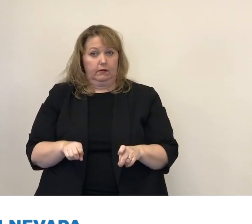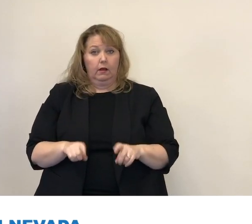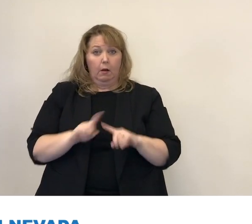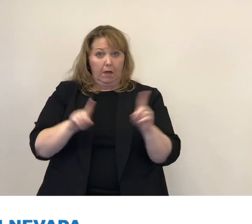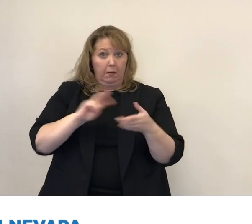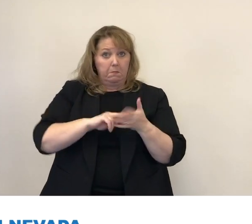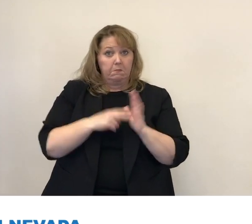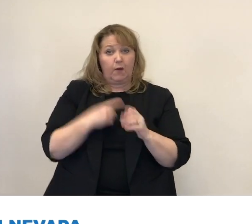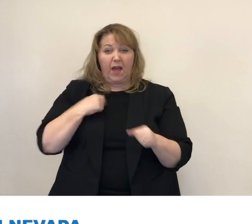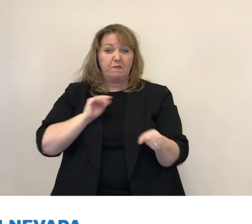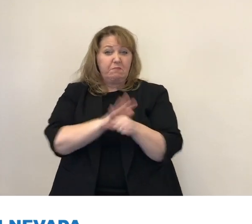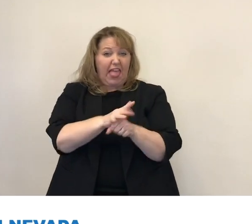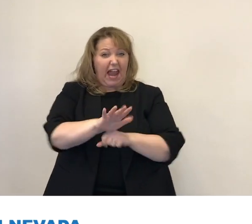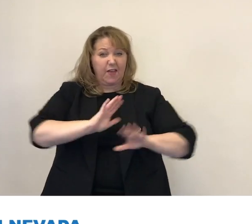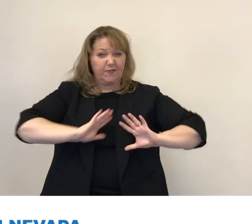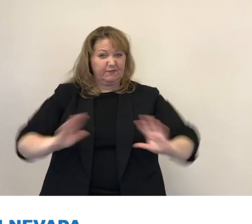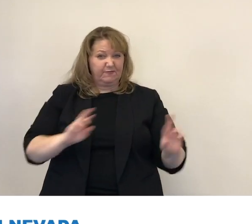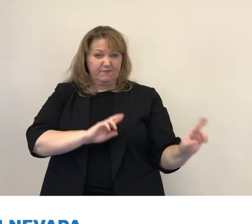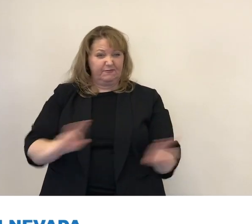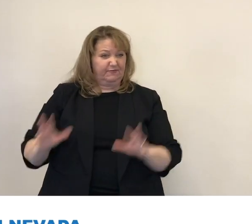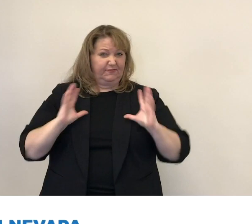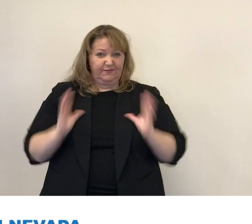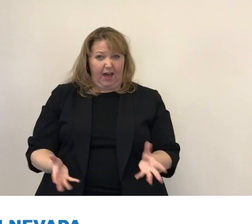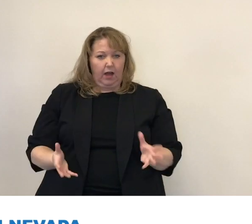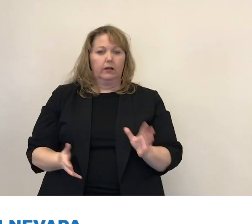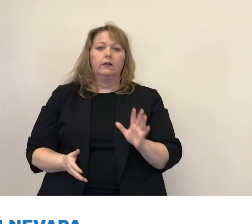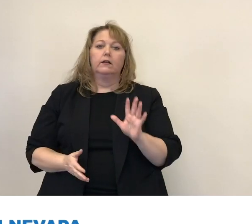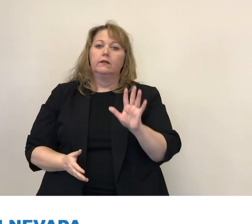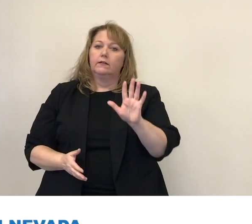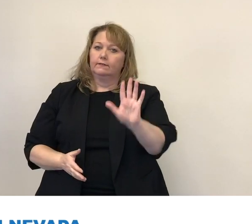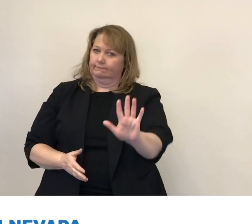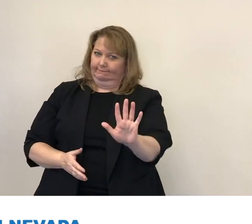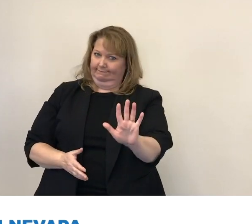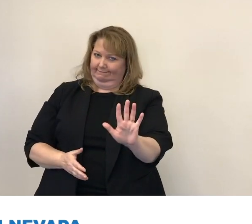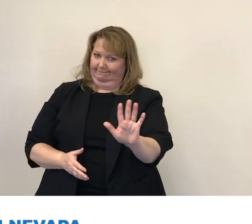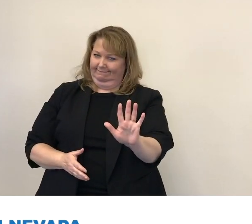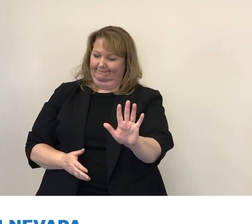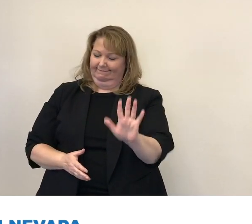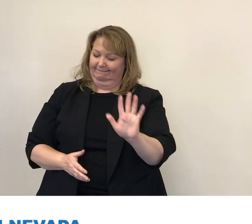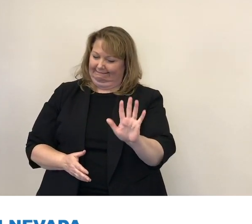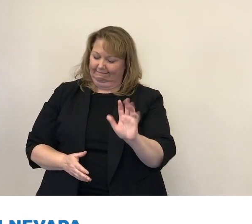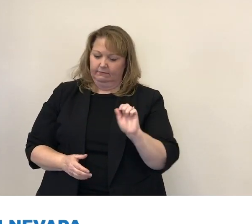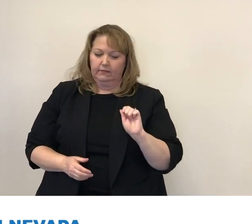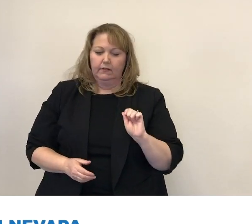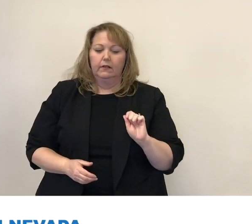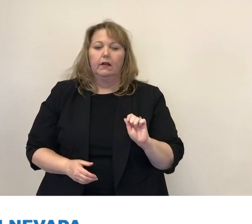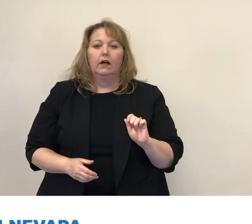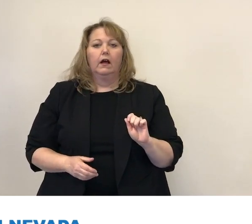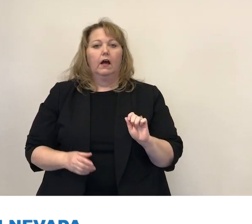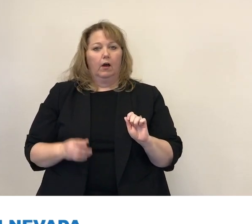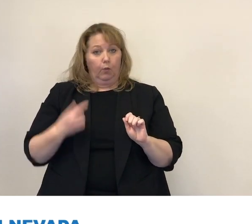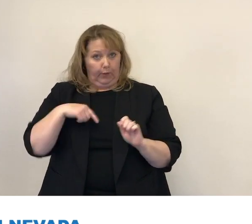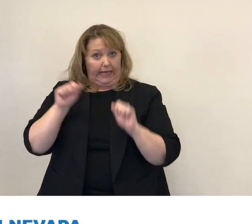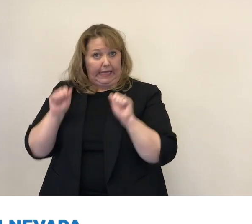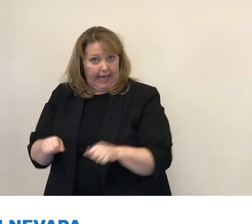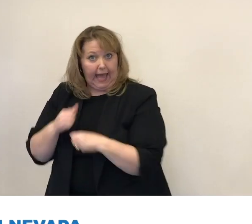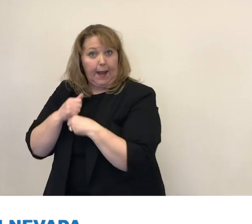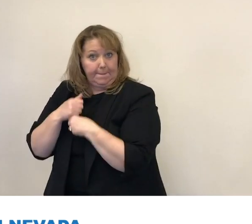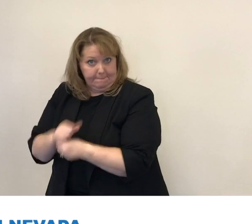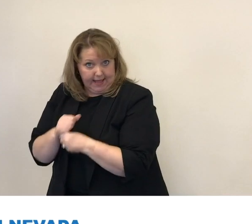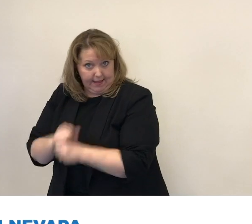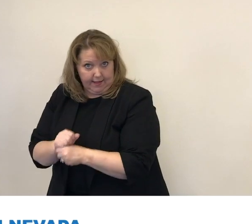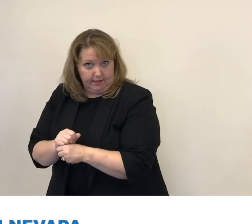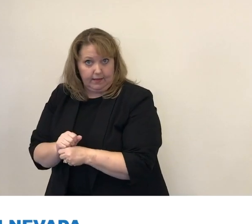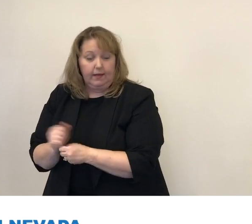enough. We have testing function, but if we want to move forward, we're going to need to do more, and